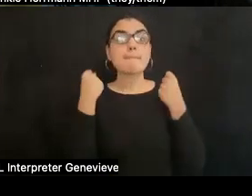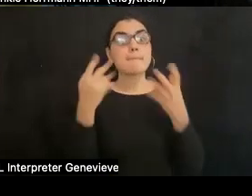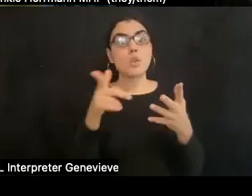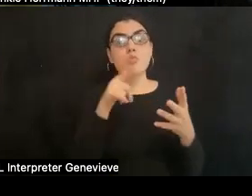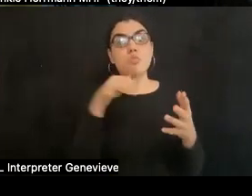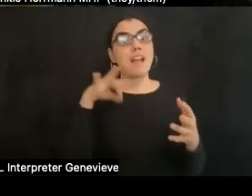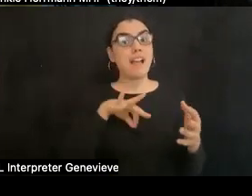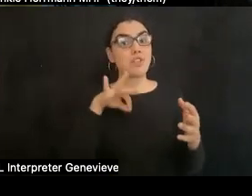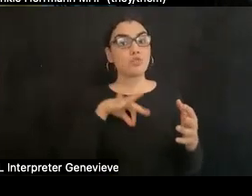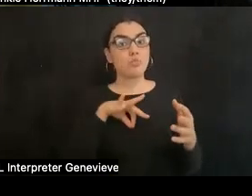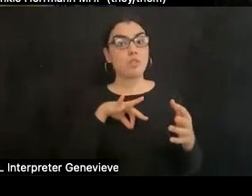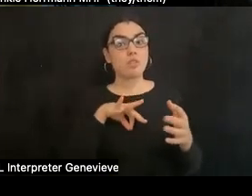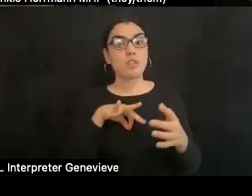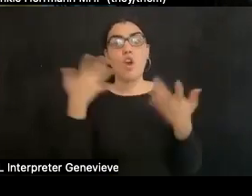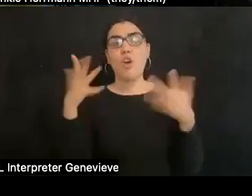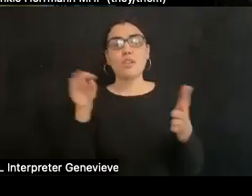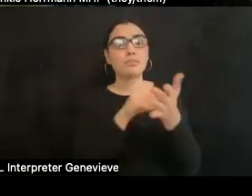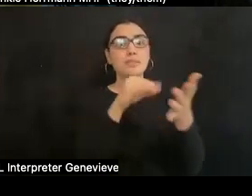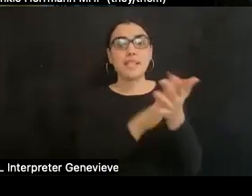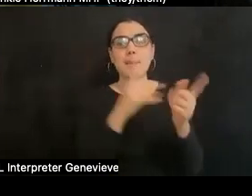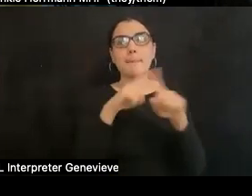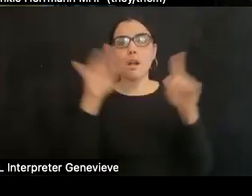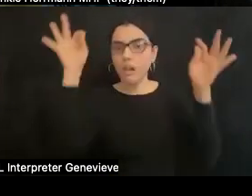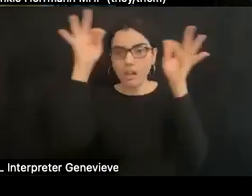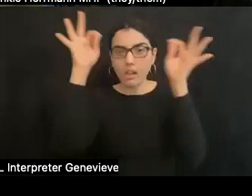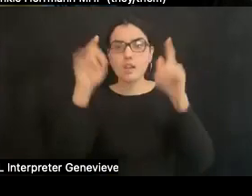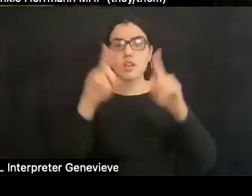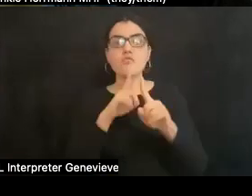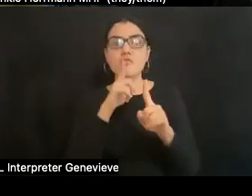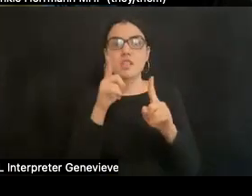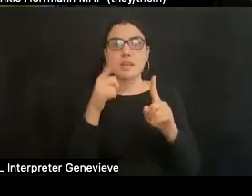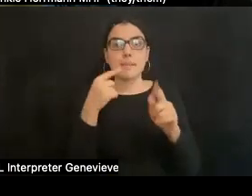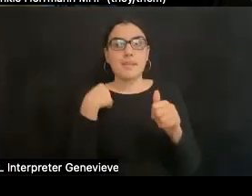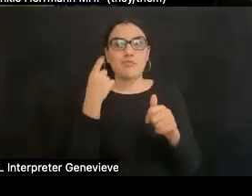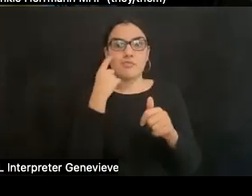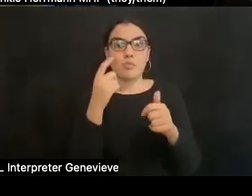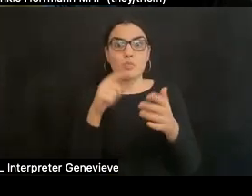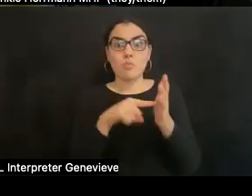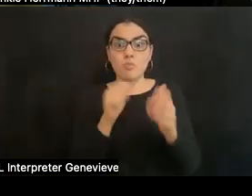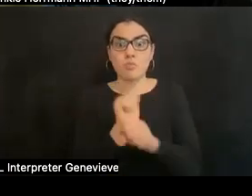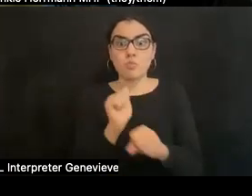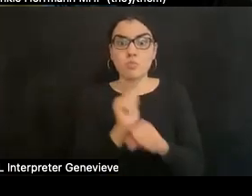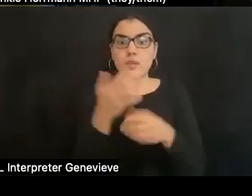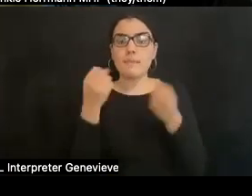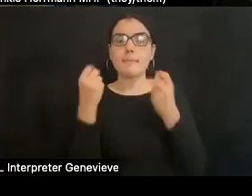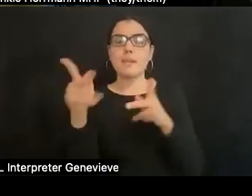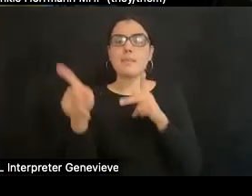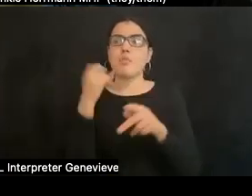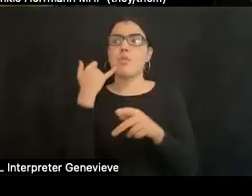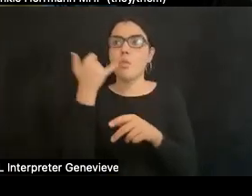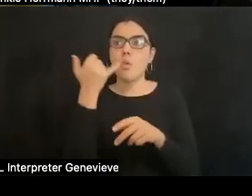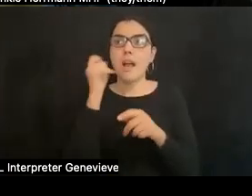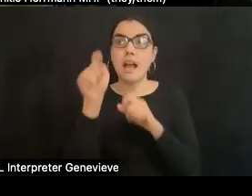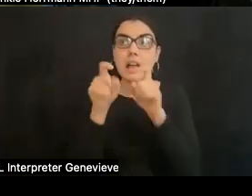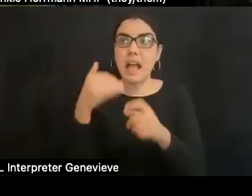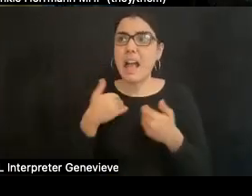don't know it. Probably when I first started doing this work, at least half the people I spoke to who were calling to ask me whether they might have Medicaid HARP did and